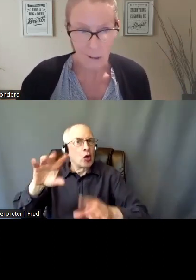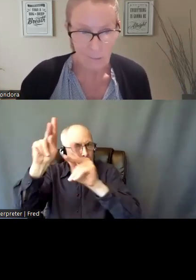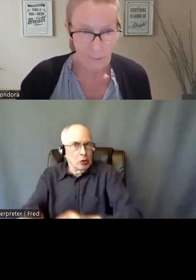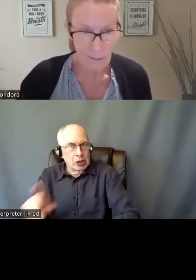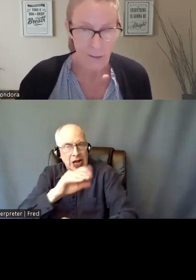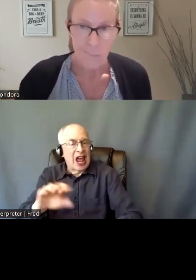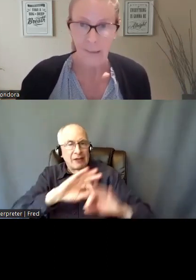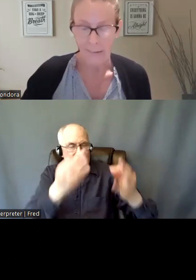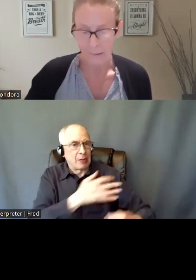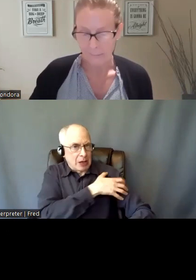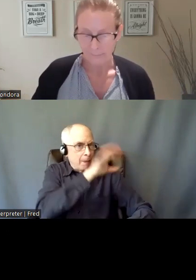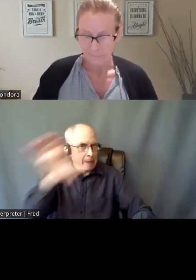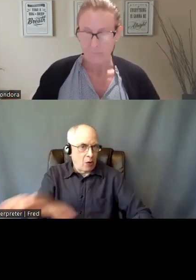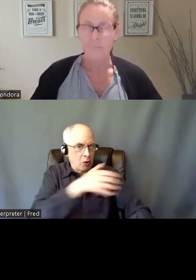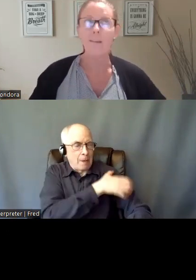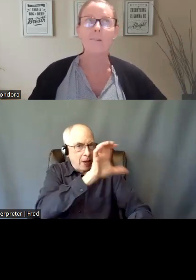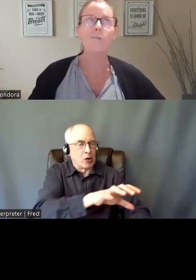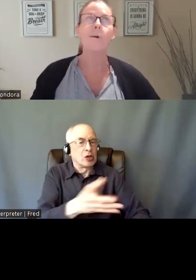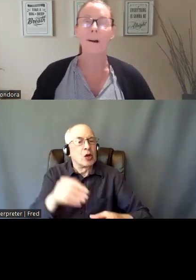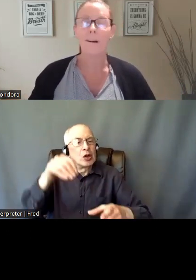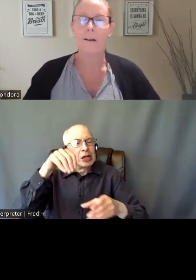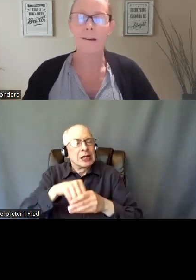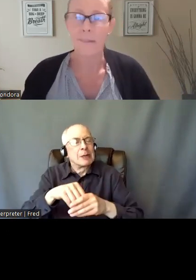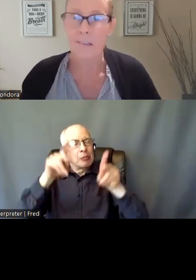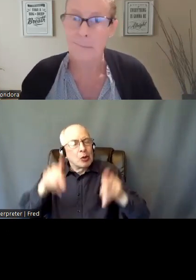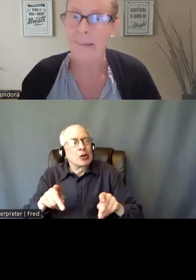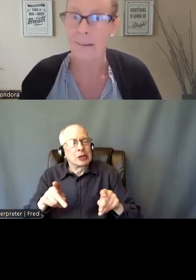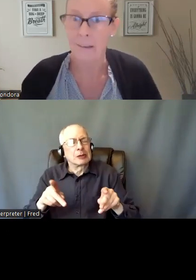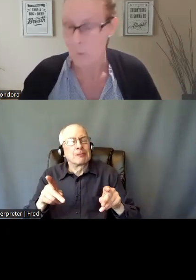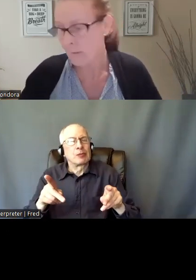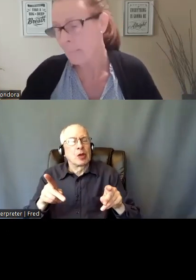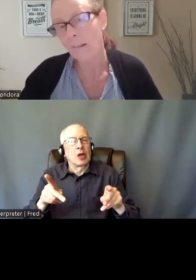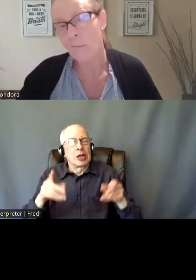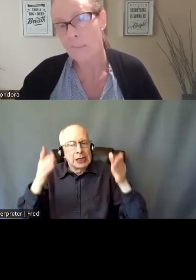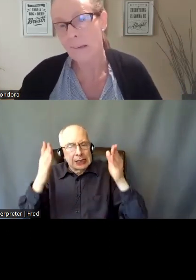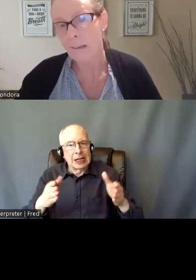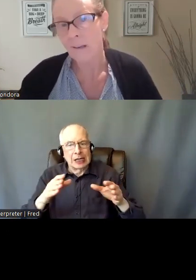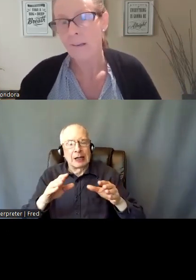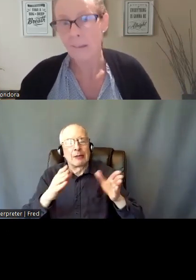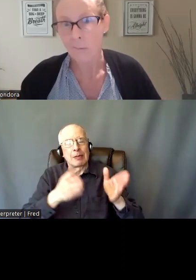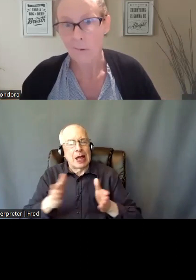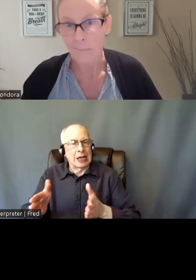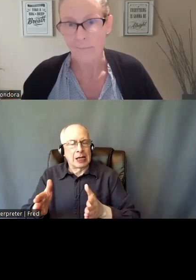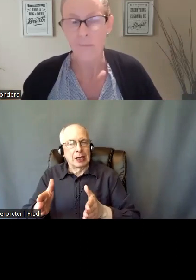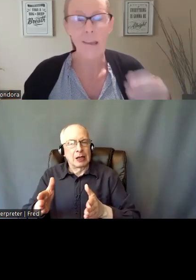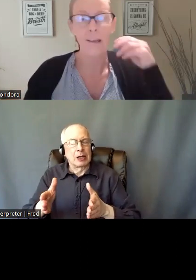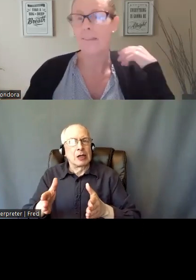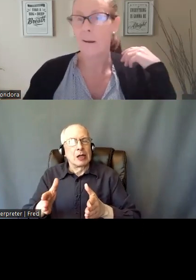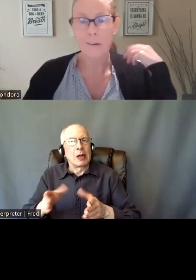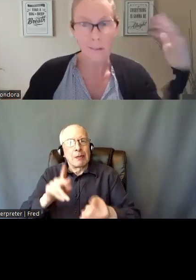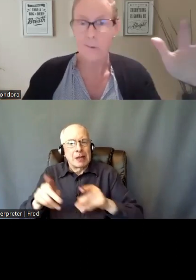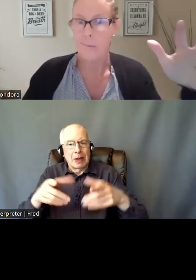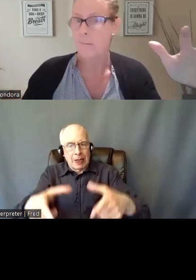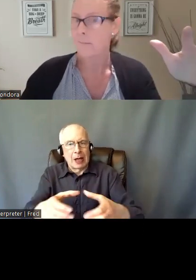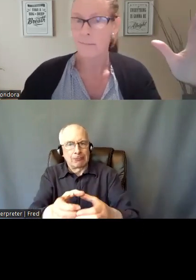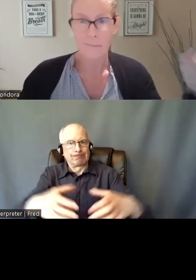person-centered recovery planning, you are kind of expanding who typically would be in the room. And that